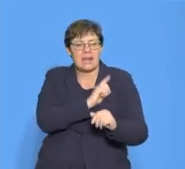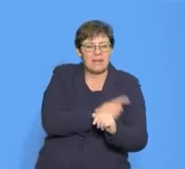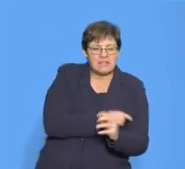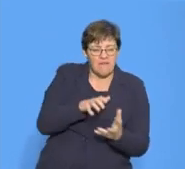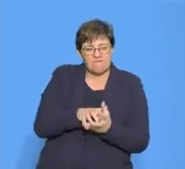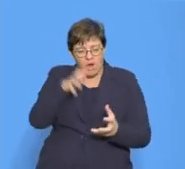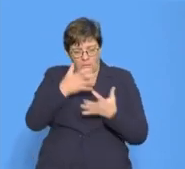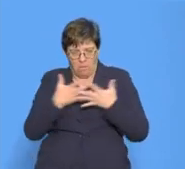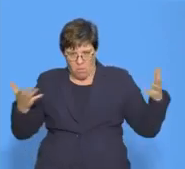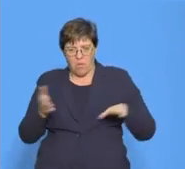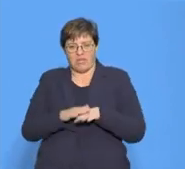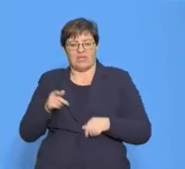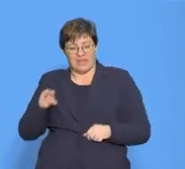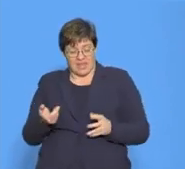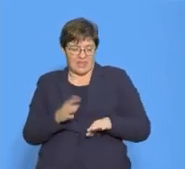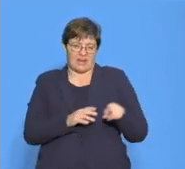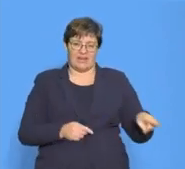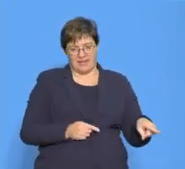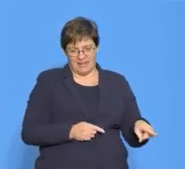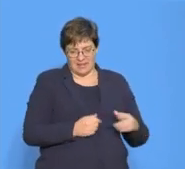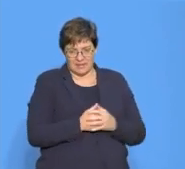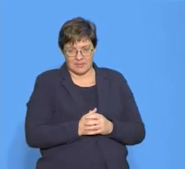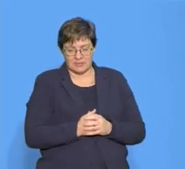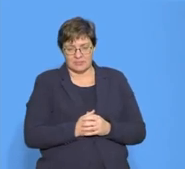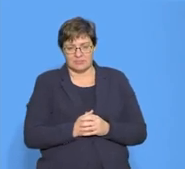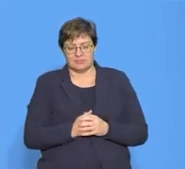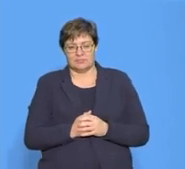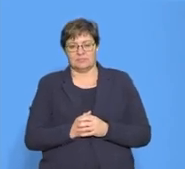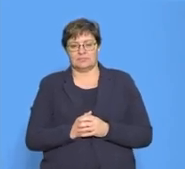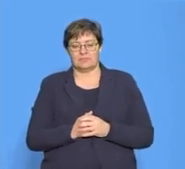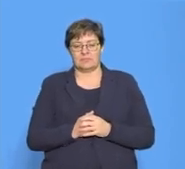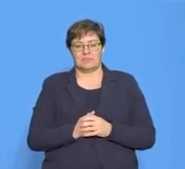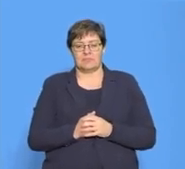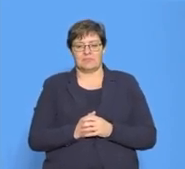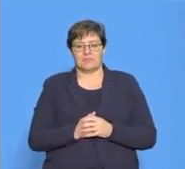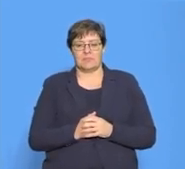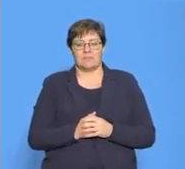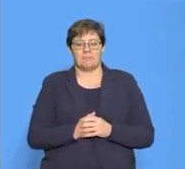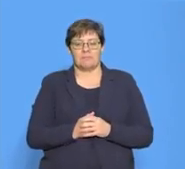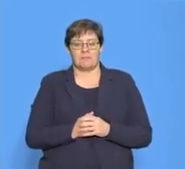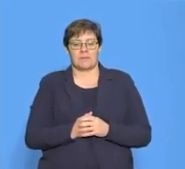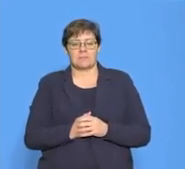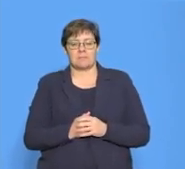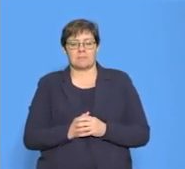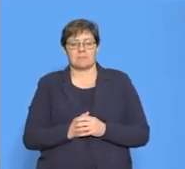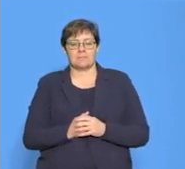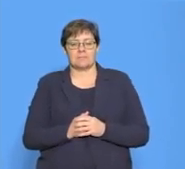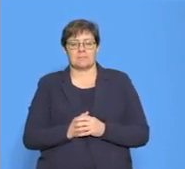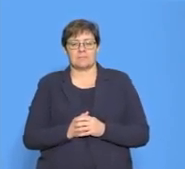means all of that capacity, the volume in there is much more than we find in this segment